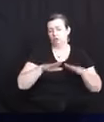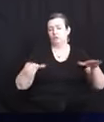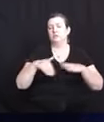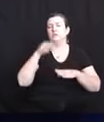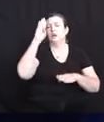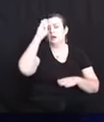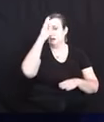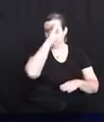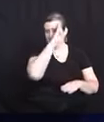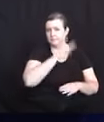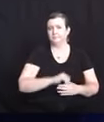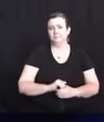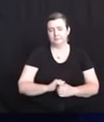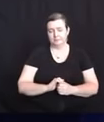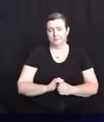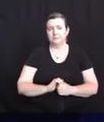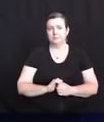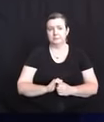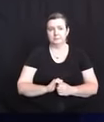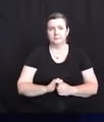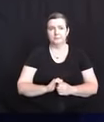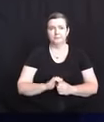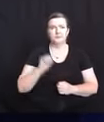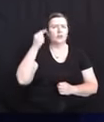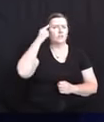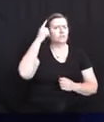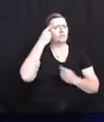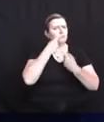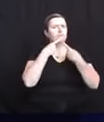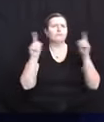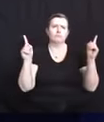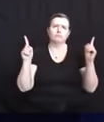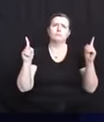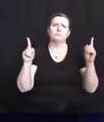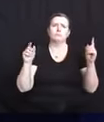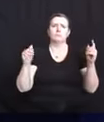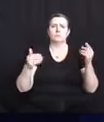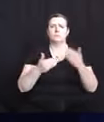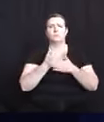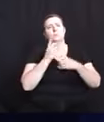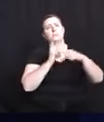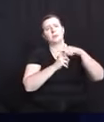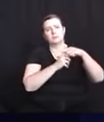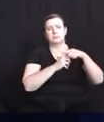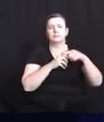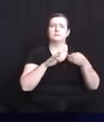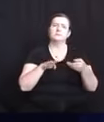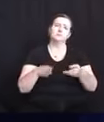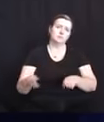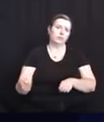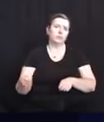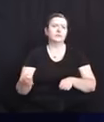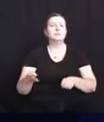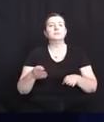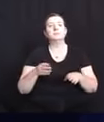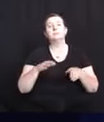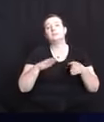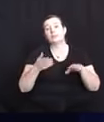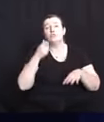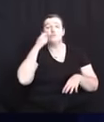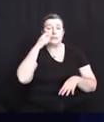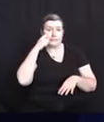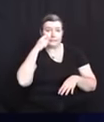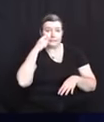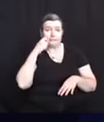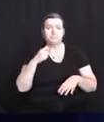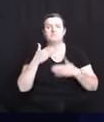The governor reviewed the new cases and deaths reported. In terms of overall deaths, the breakdown by race and ethnicity is as